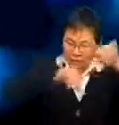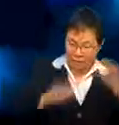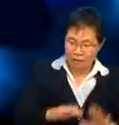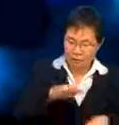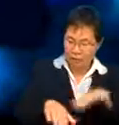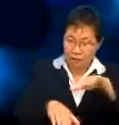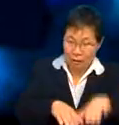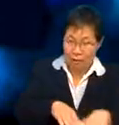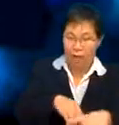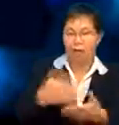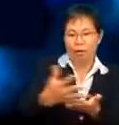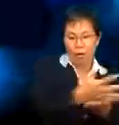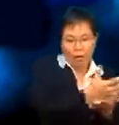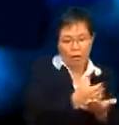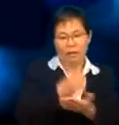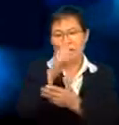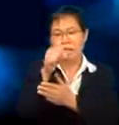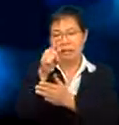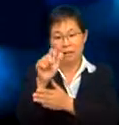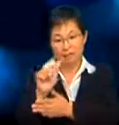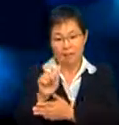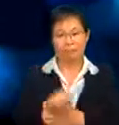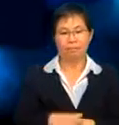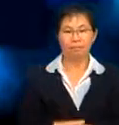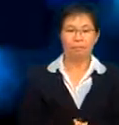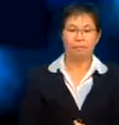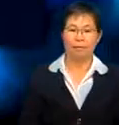is called collecting data.